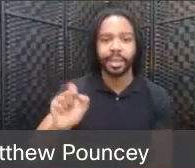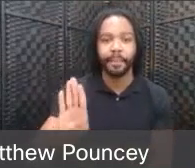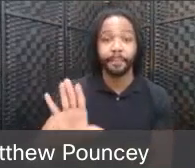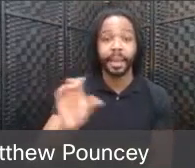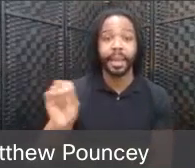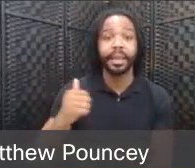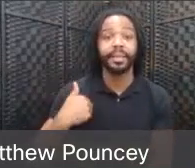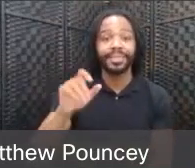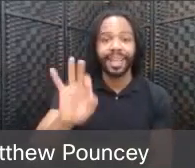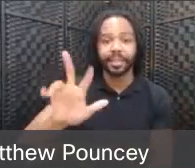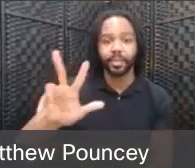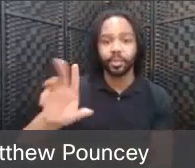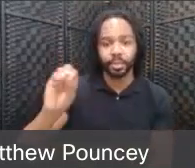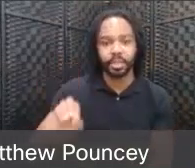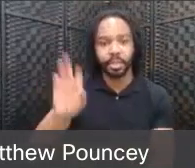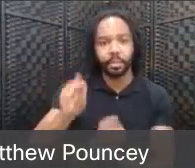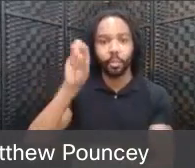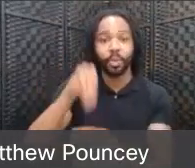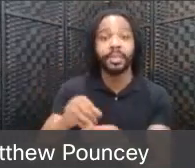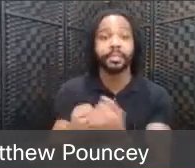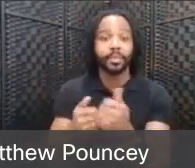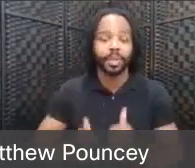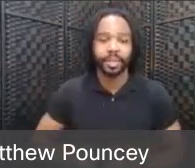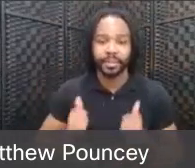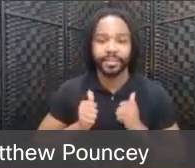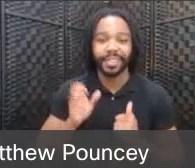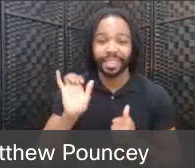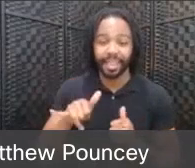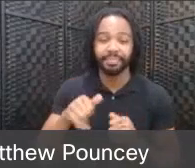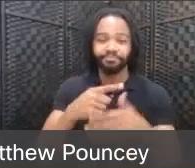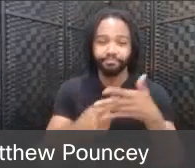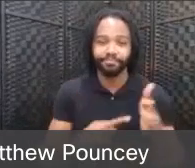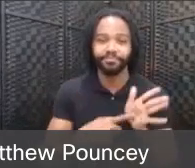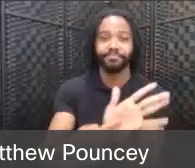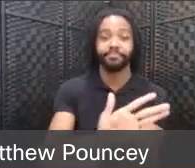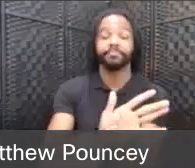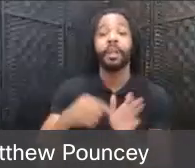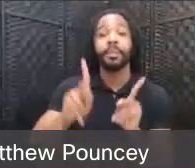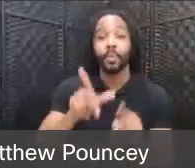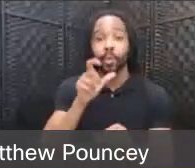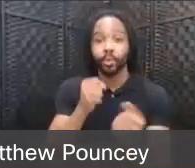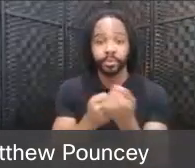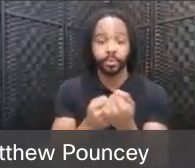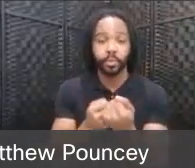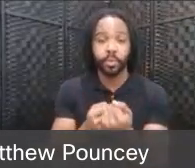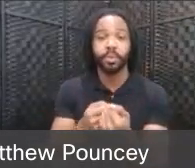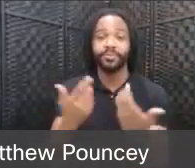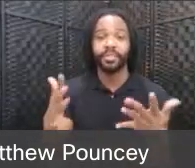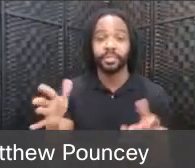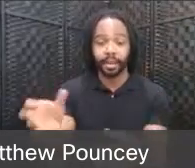and 93% of people in supported living. For people supported who have